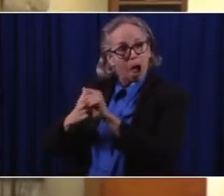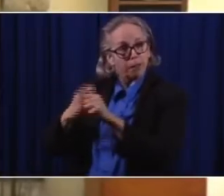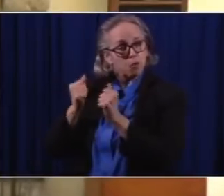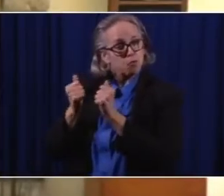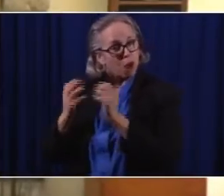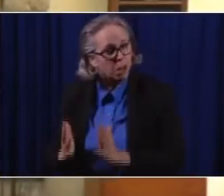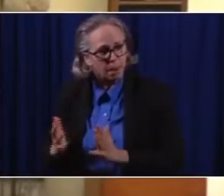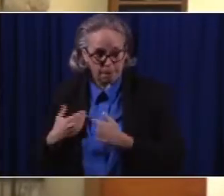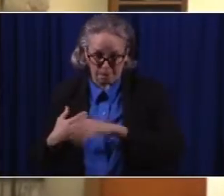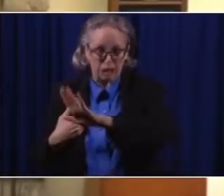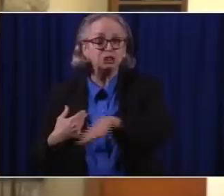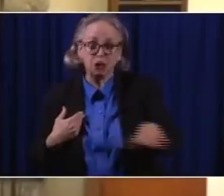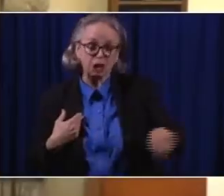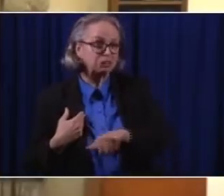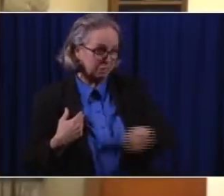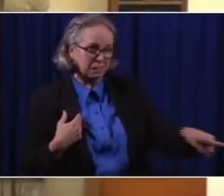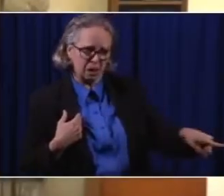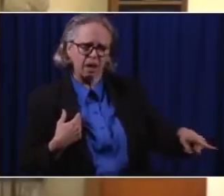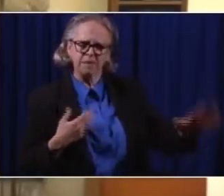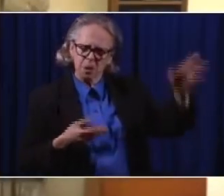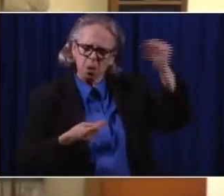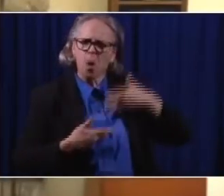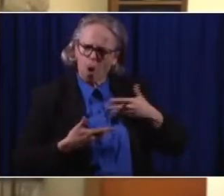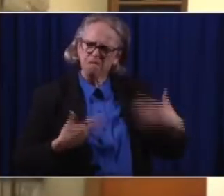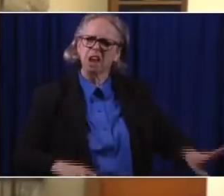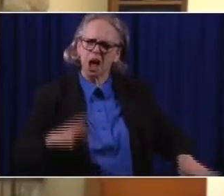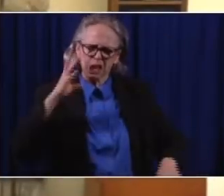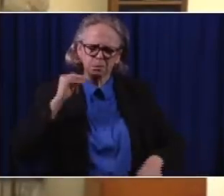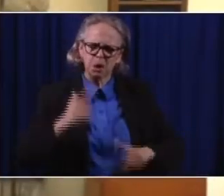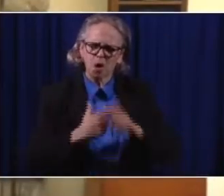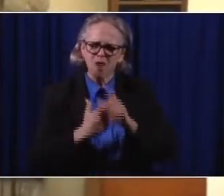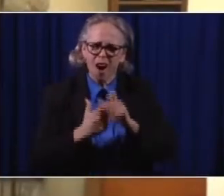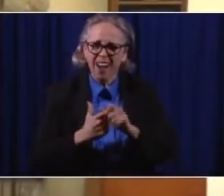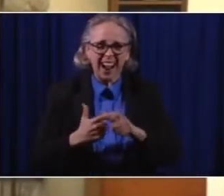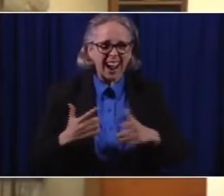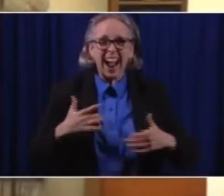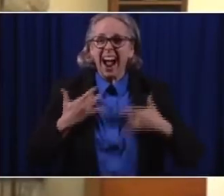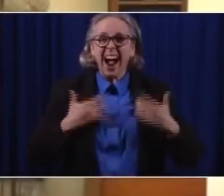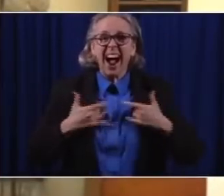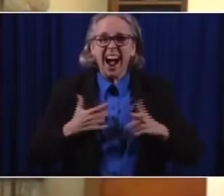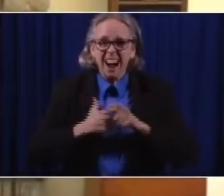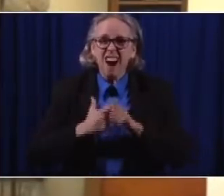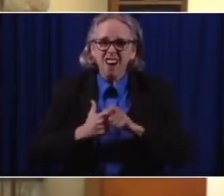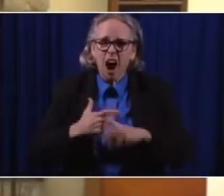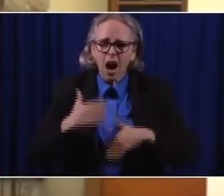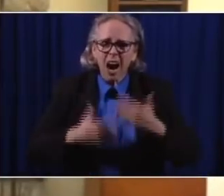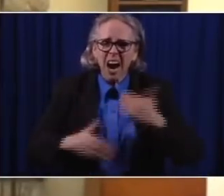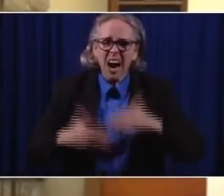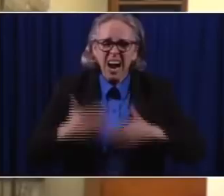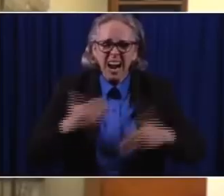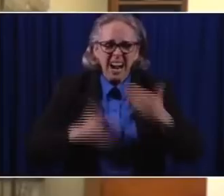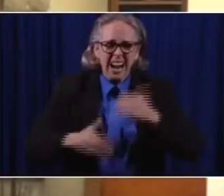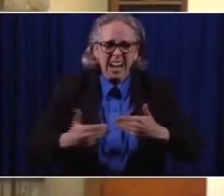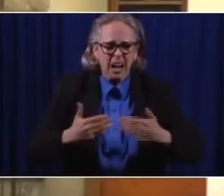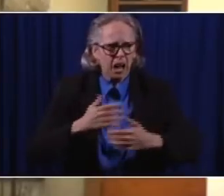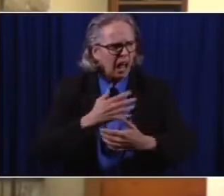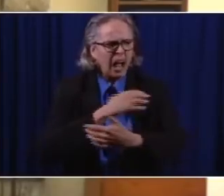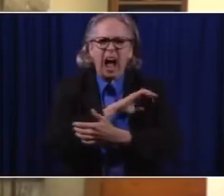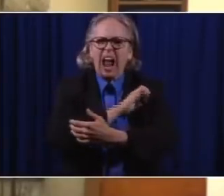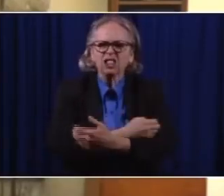done all this, but I got a ways to go, and that's maybe in some respects the toughest